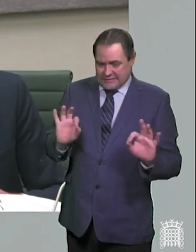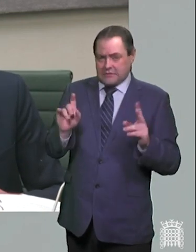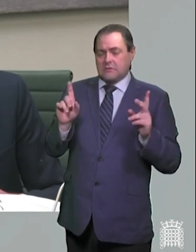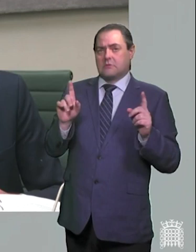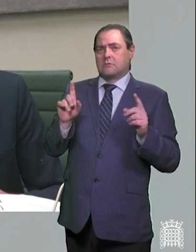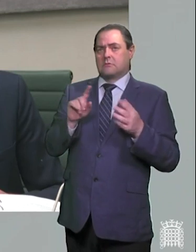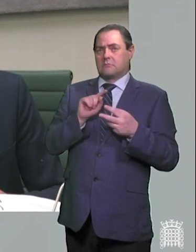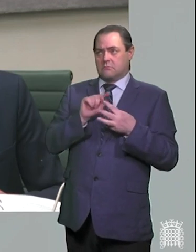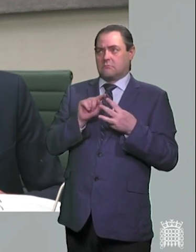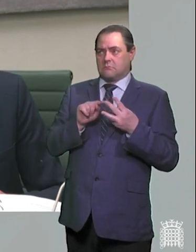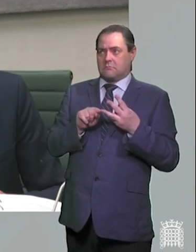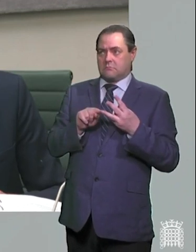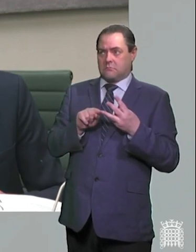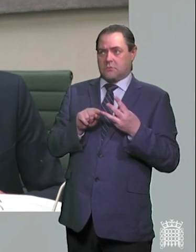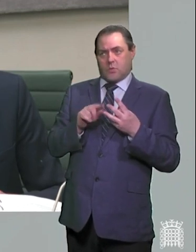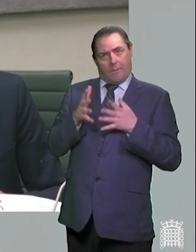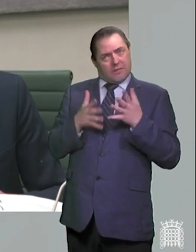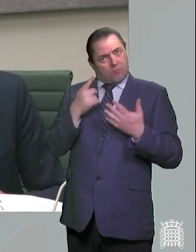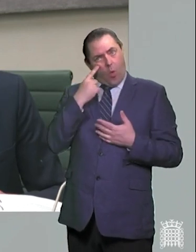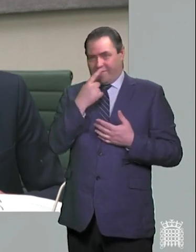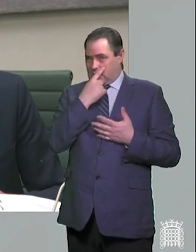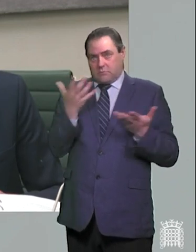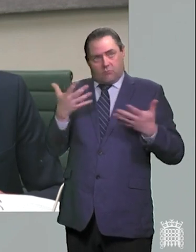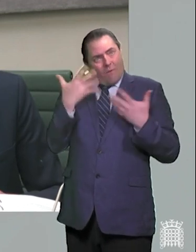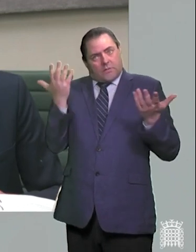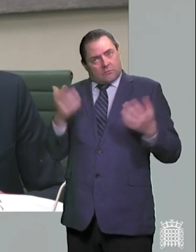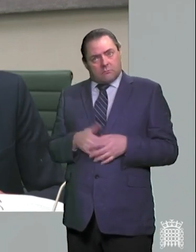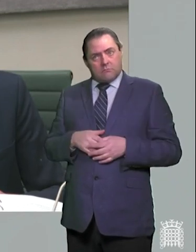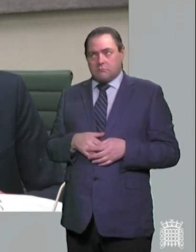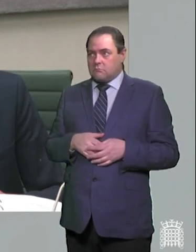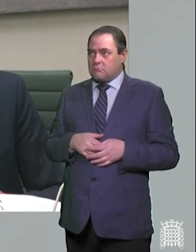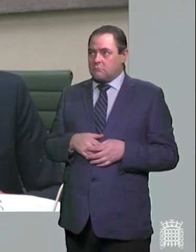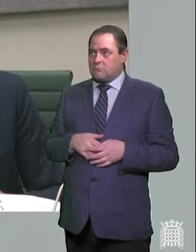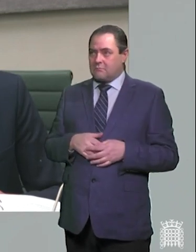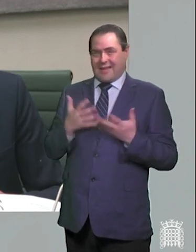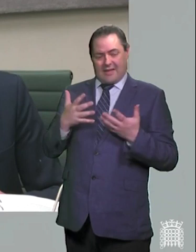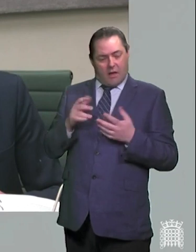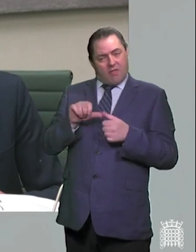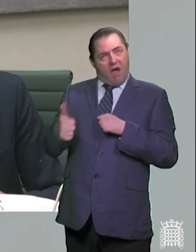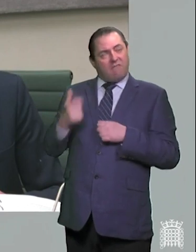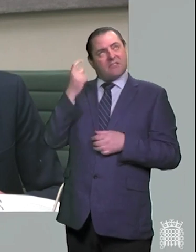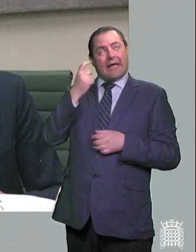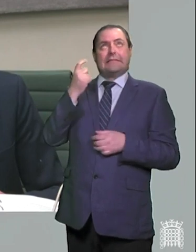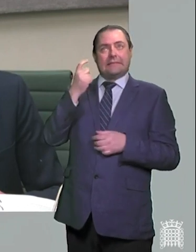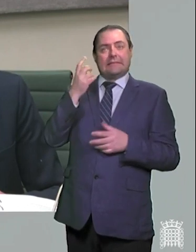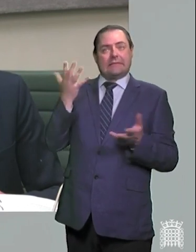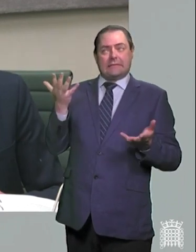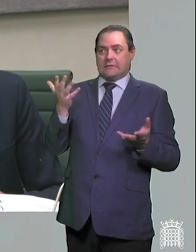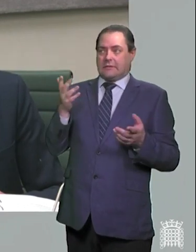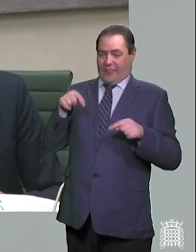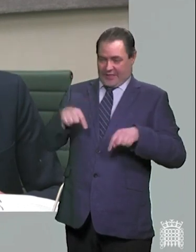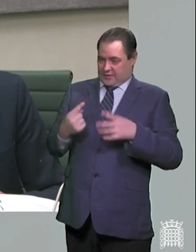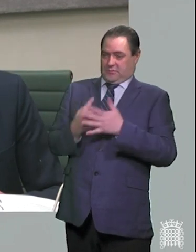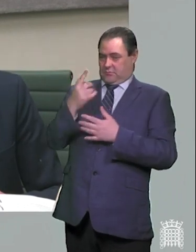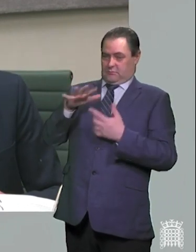so it must have been, yes, obvious to you at the time, and even more obvious on reflection afterwards, as this whole thing